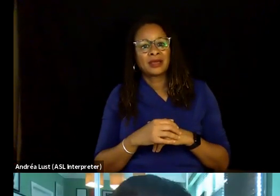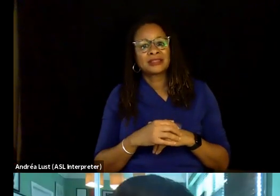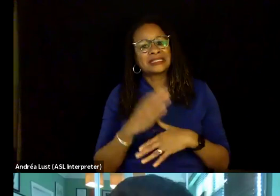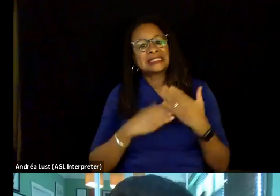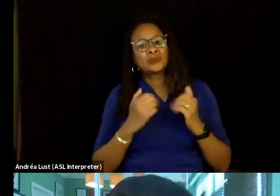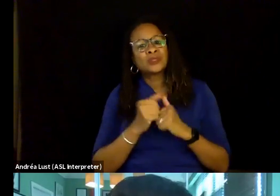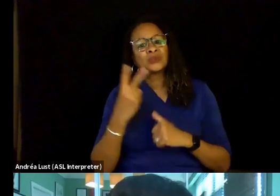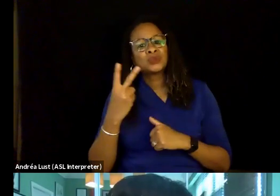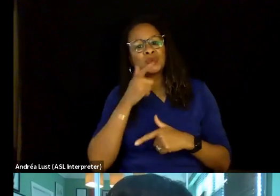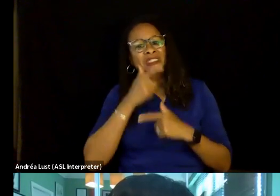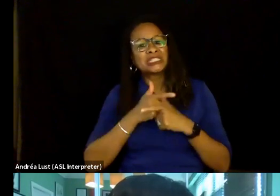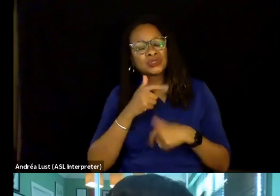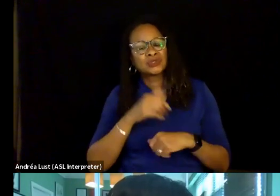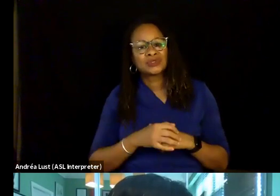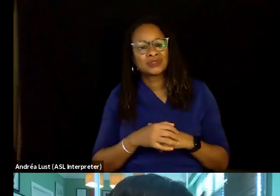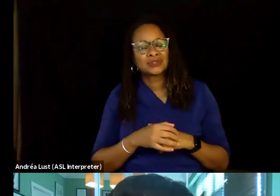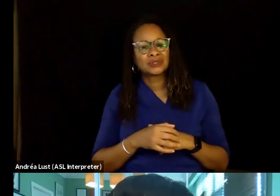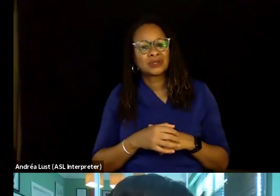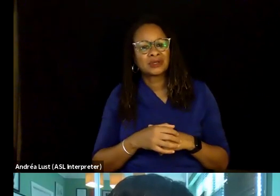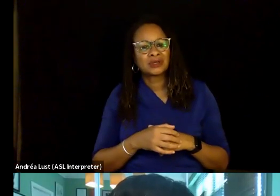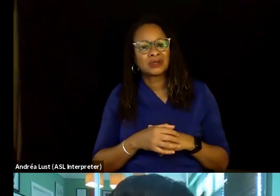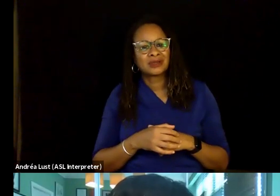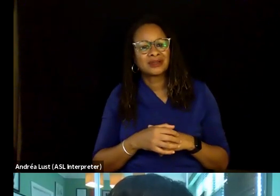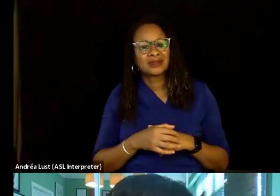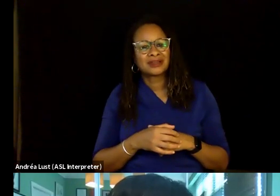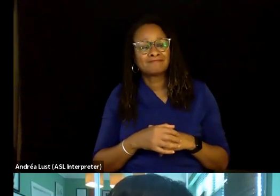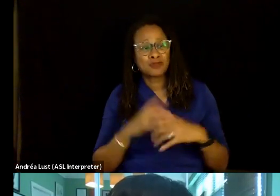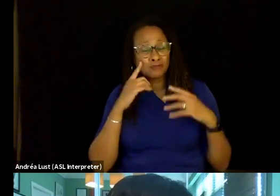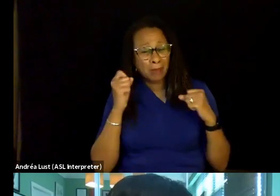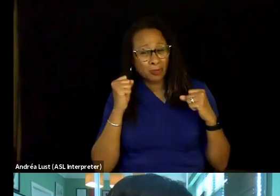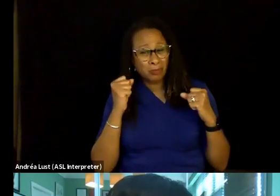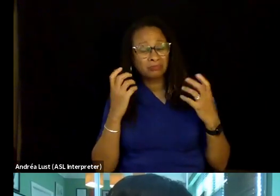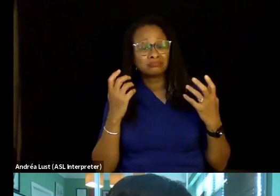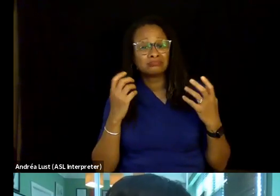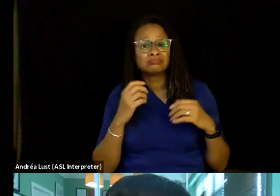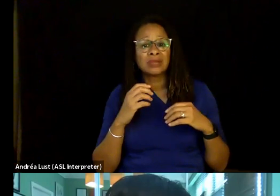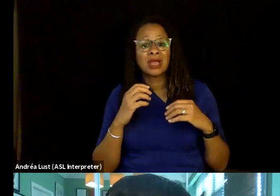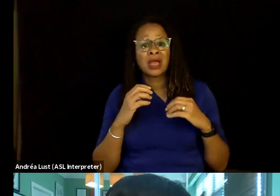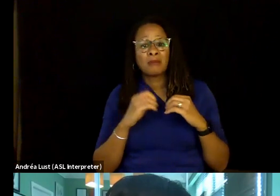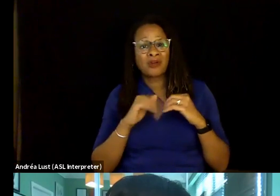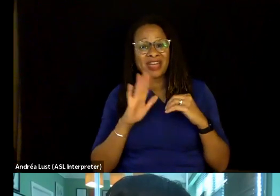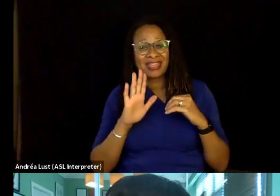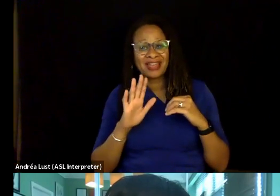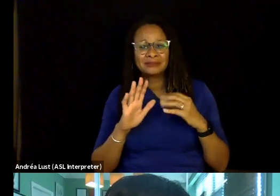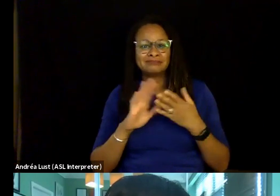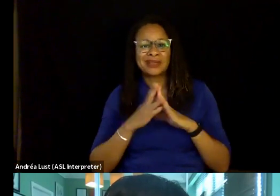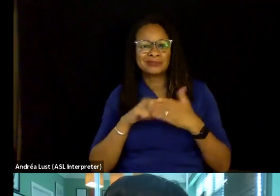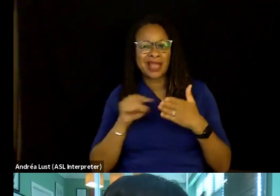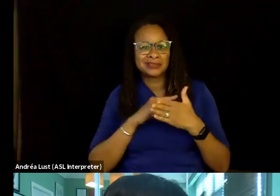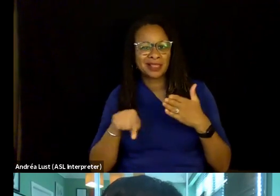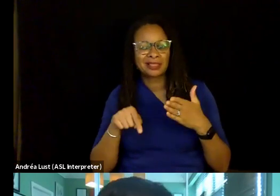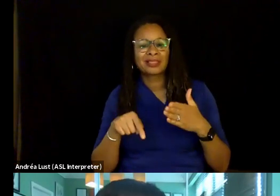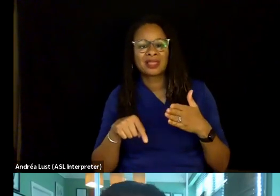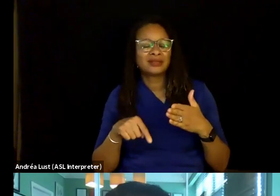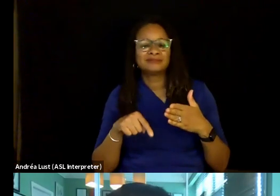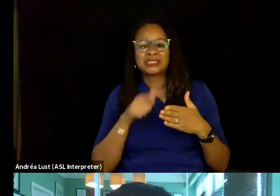why they're memorable, because any more than that and it cancels itself out, right? So it has to